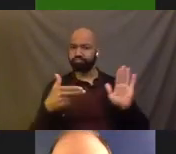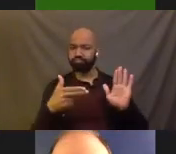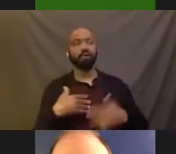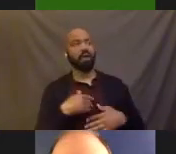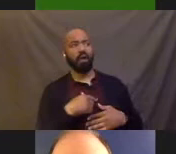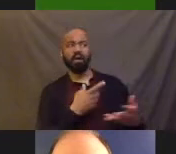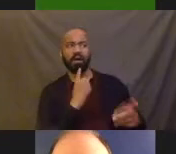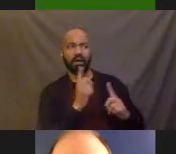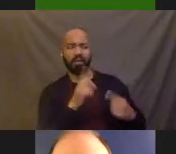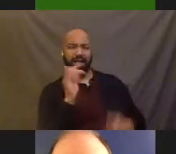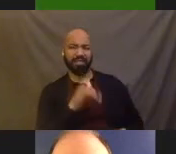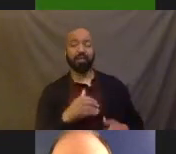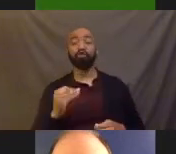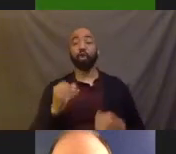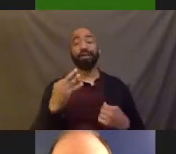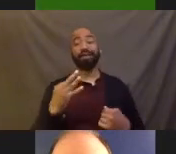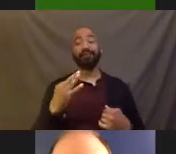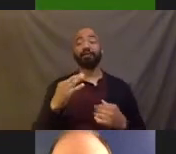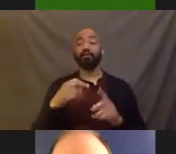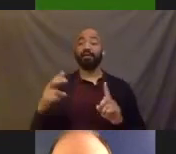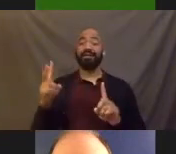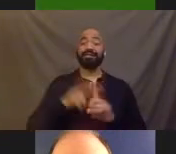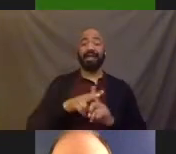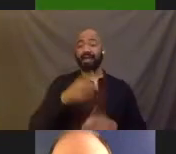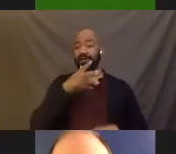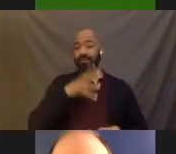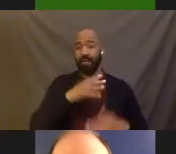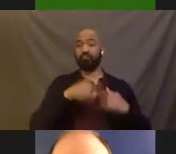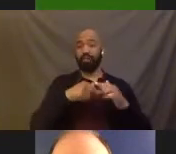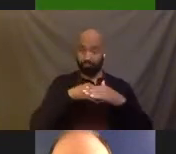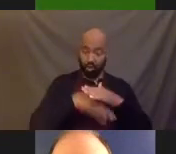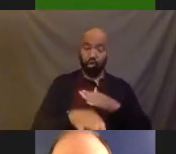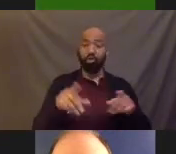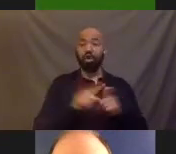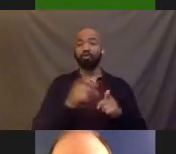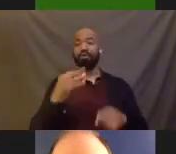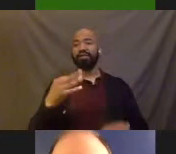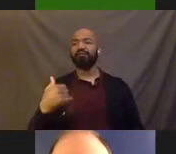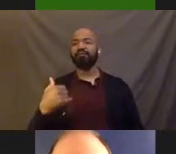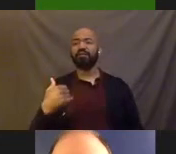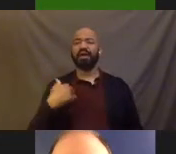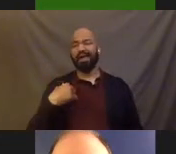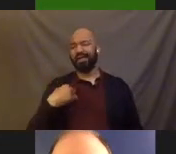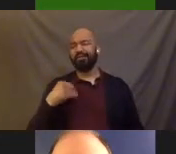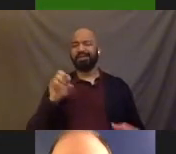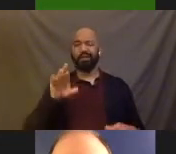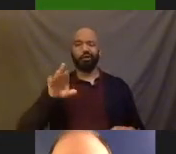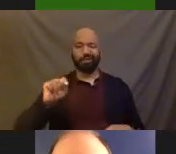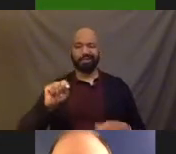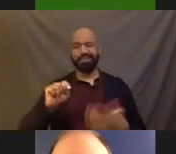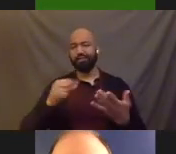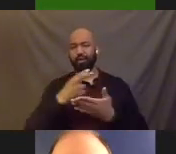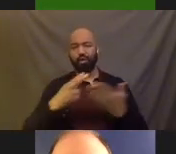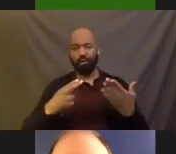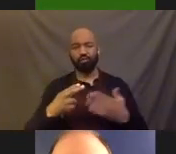on estrogen therapy, feminizing hormone therapy. What would my recommendation be for them? And so